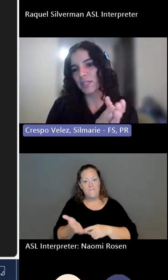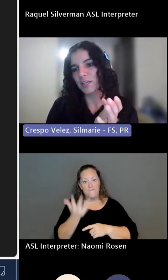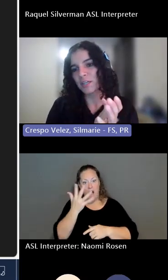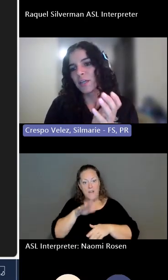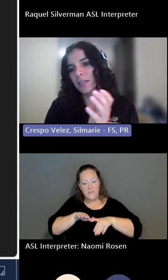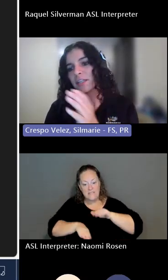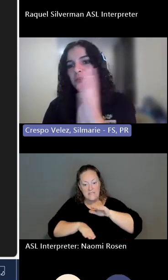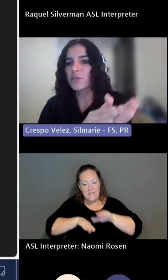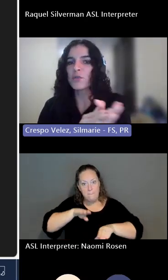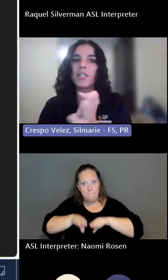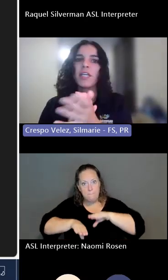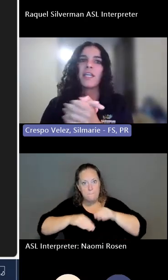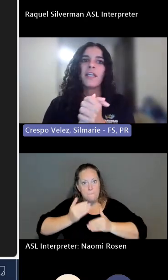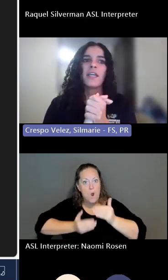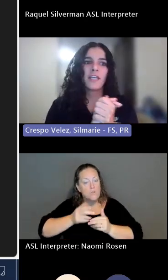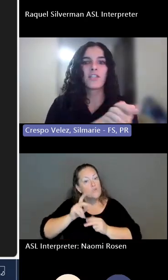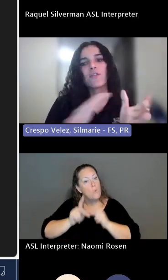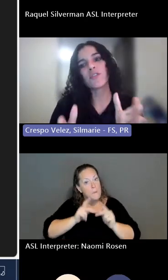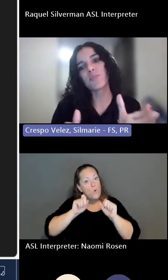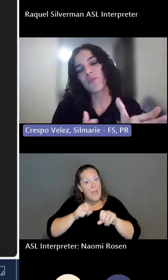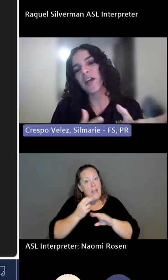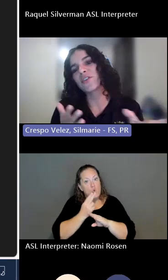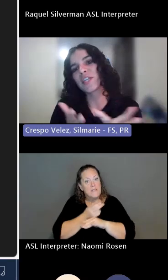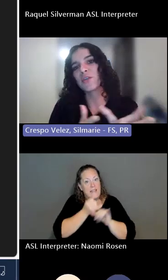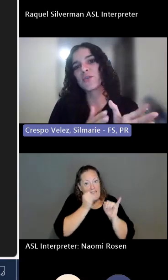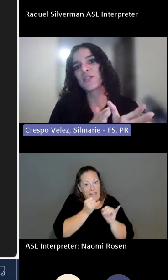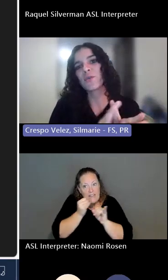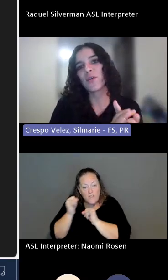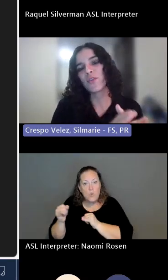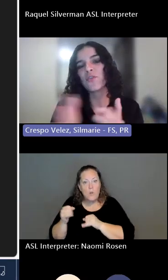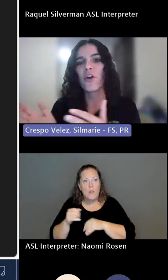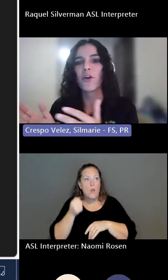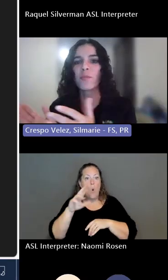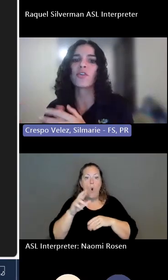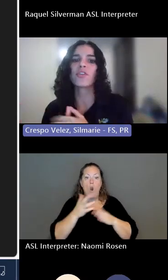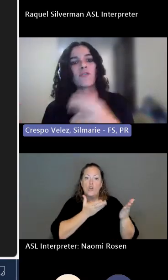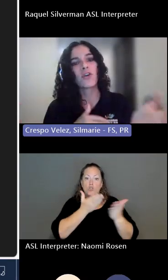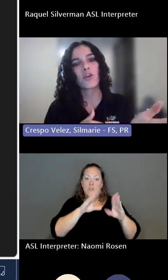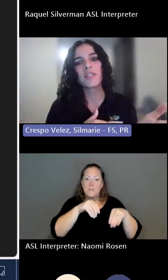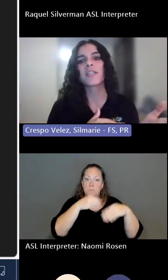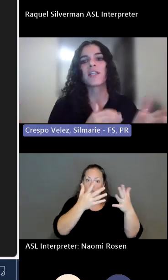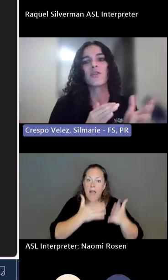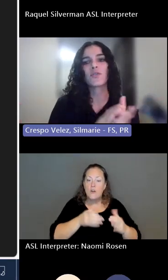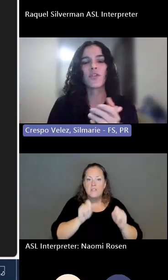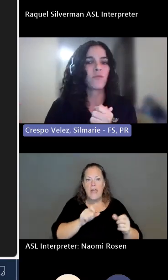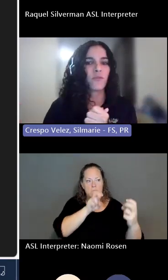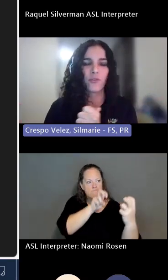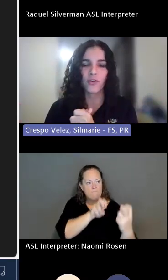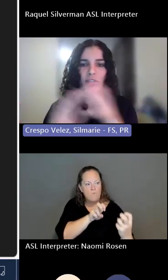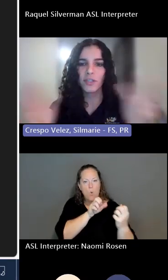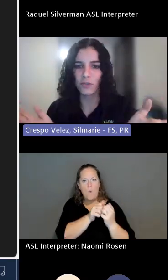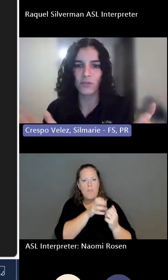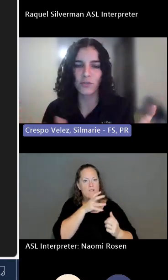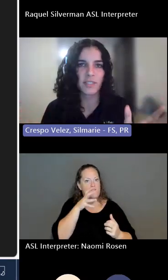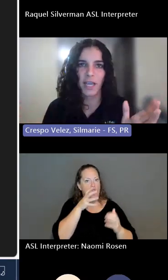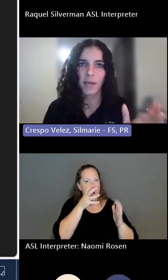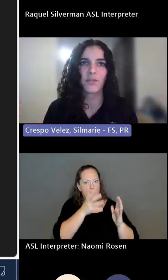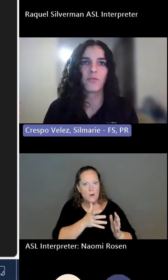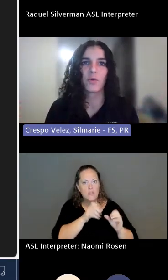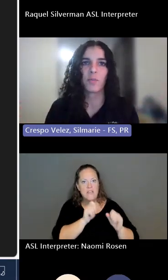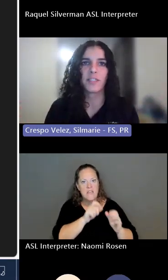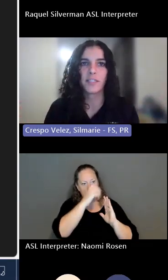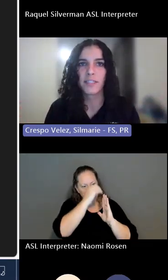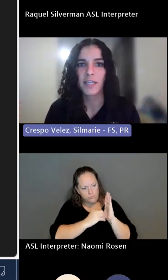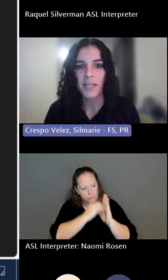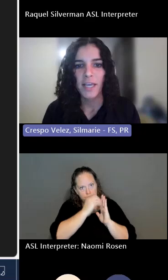use it individually, service providers can use it with their farmers, agronomists can use them for different types